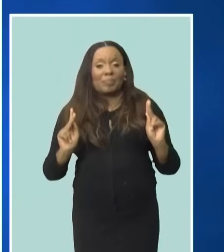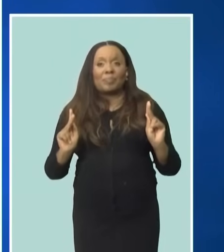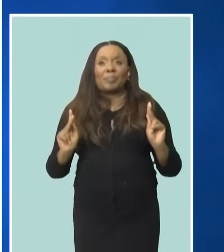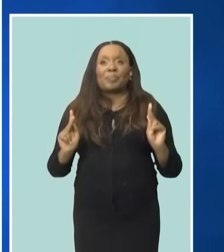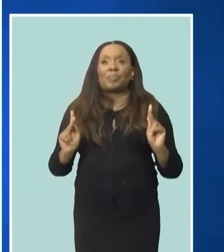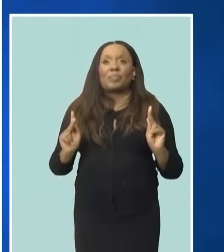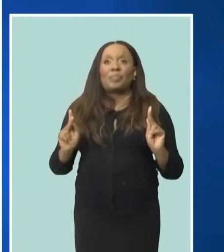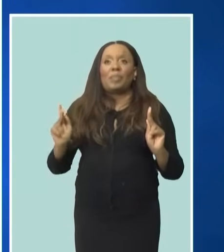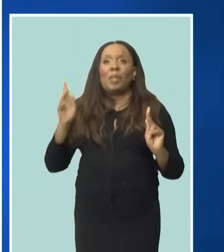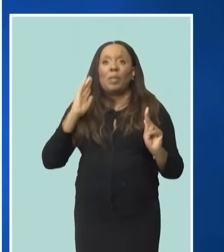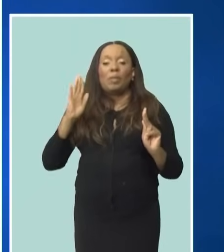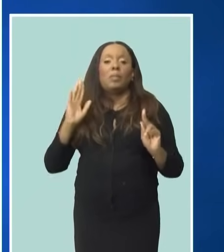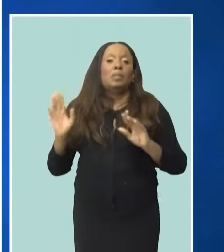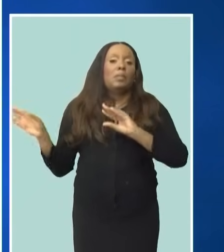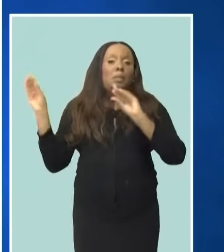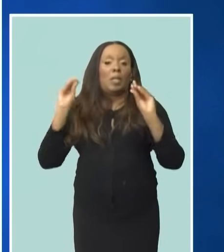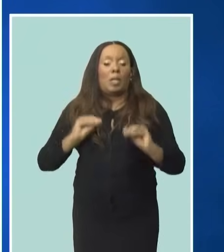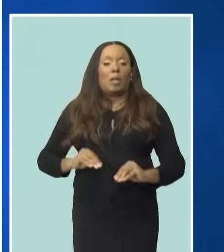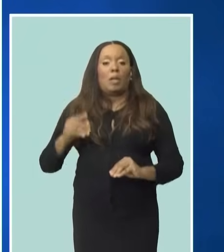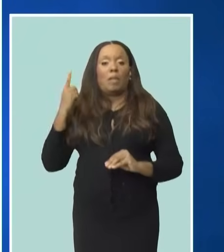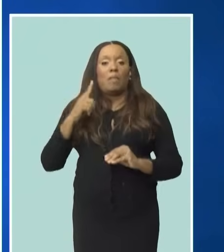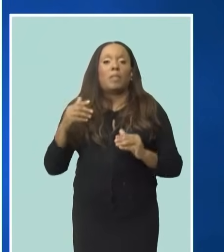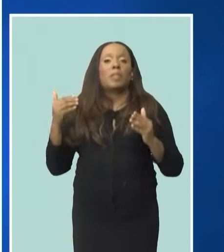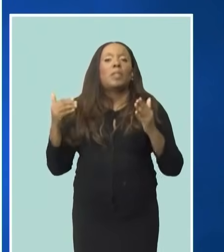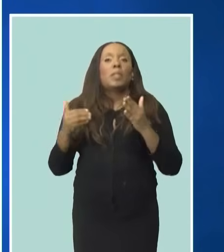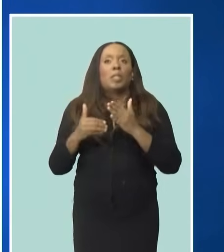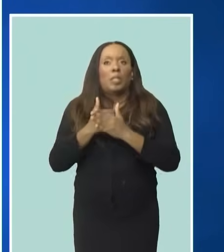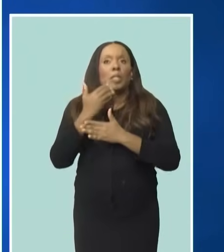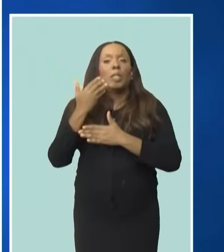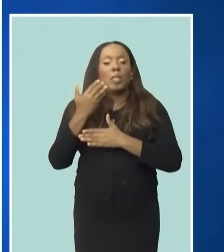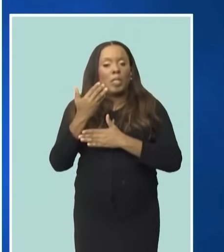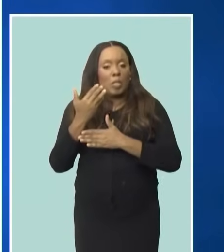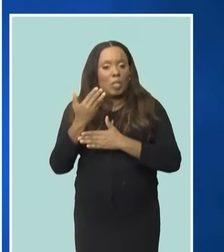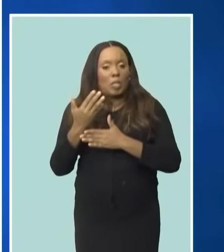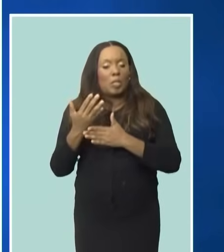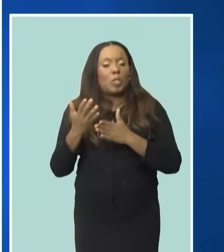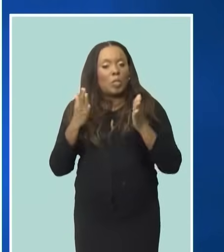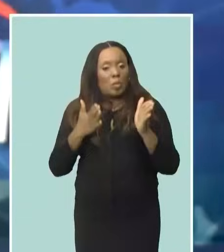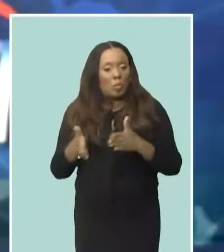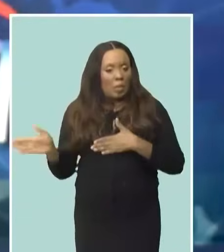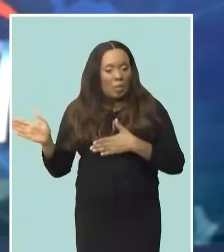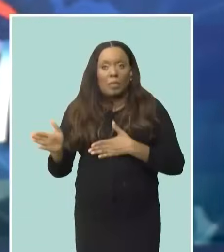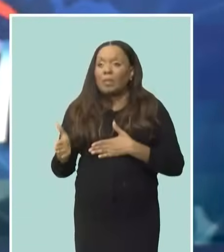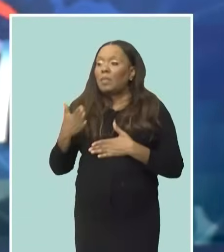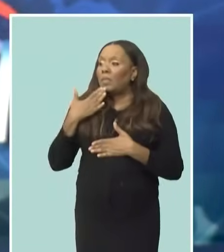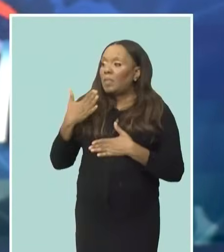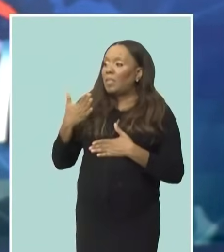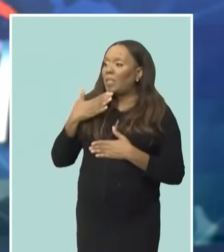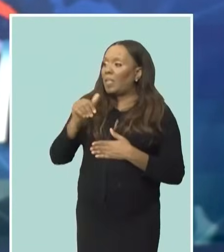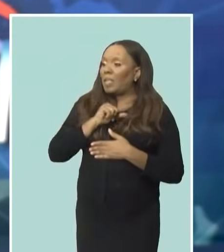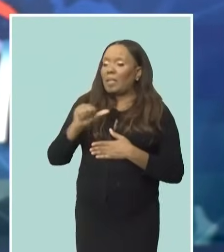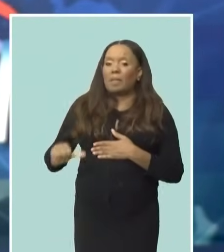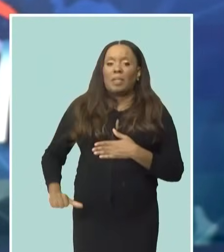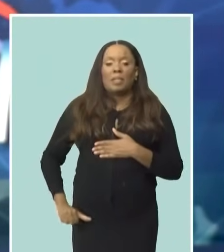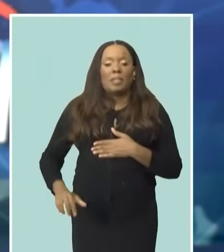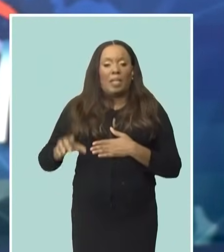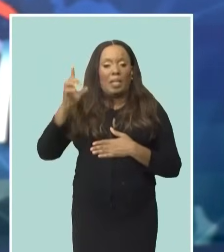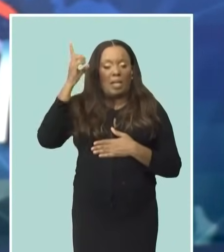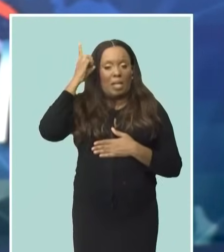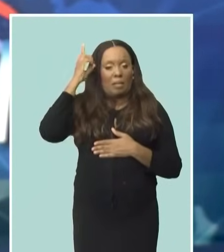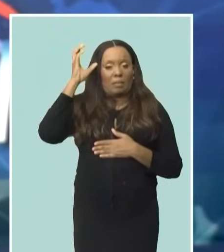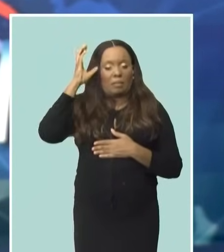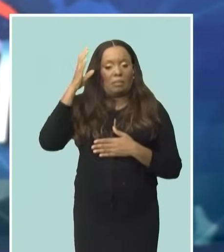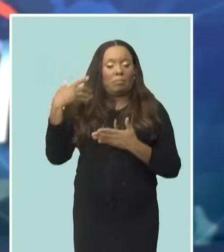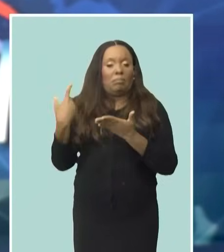exercising those rights under this new regime. Thank you so much, Ambassador. Ambassador David Commichong talking